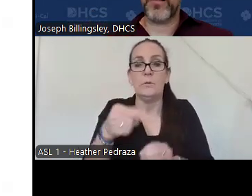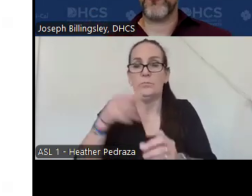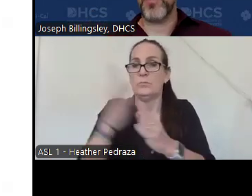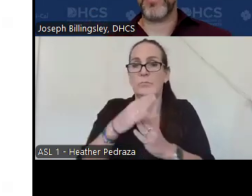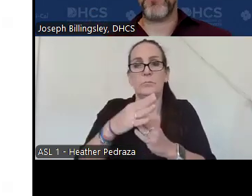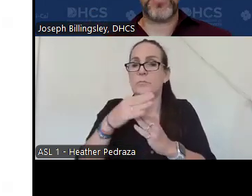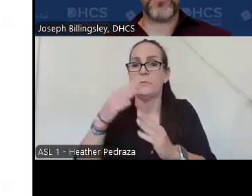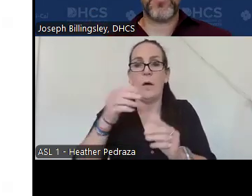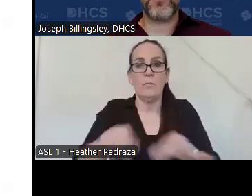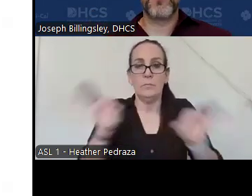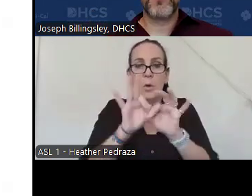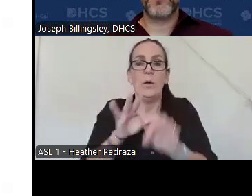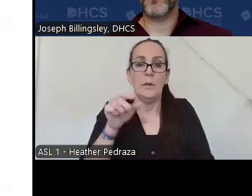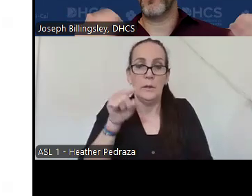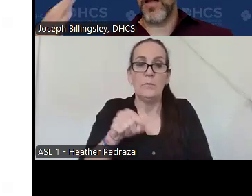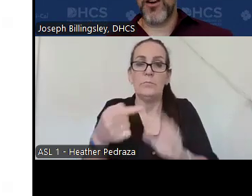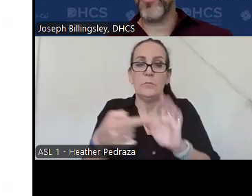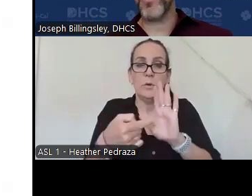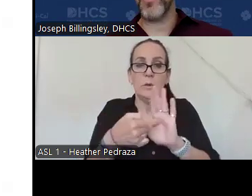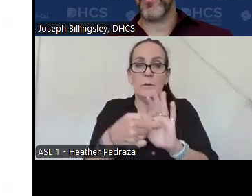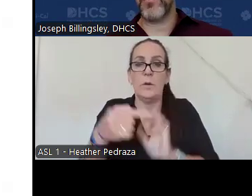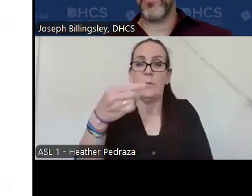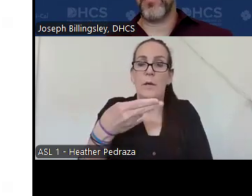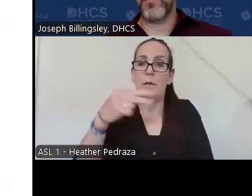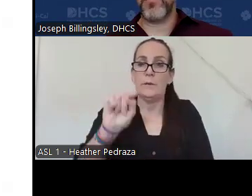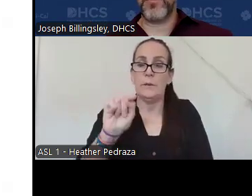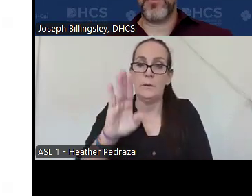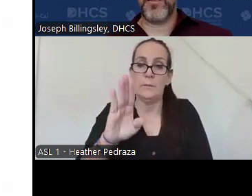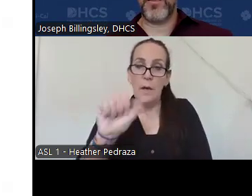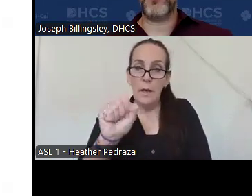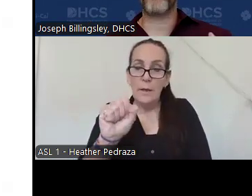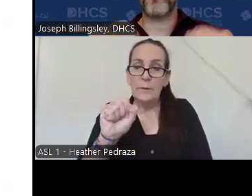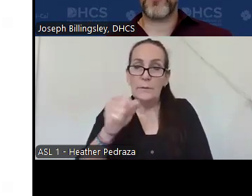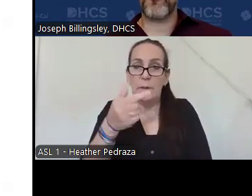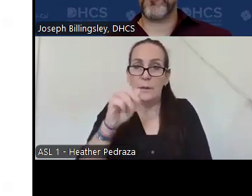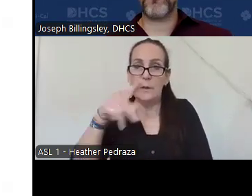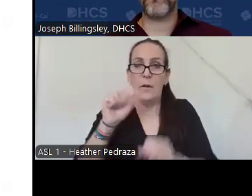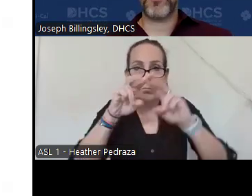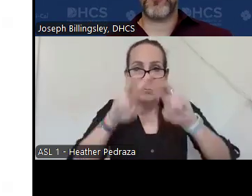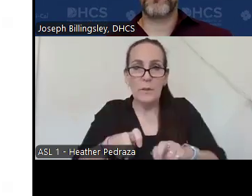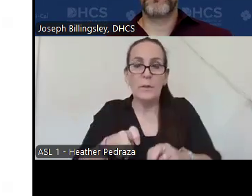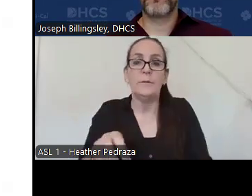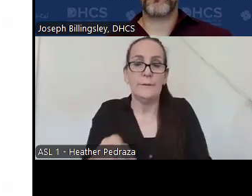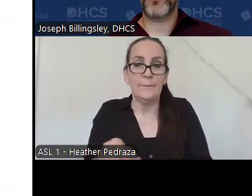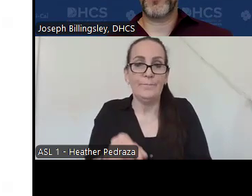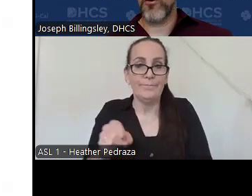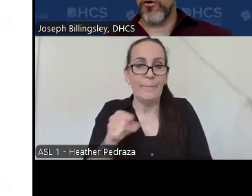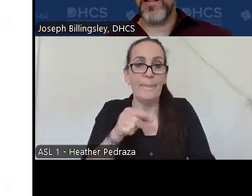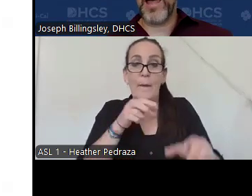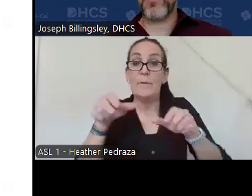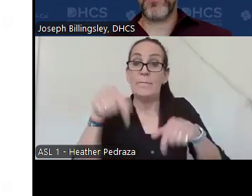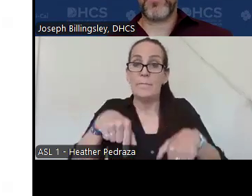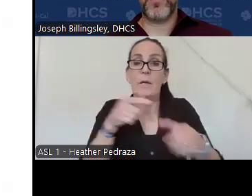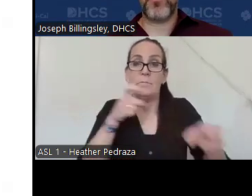addressing like the HCBS gap analysis, is increasing, is HCBS integration to managed care is a way to